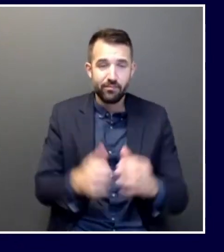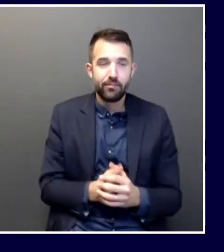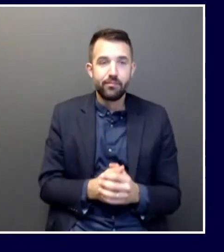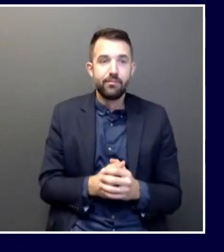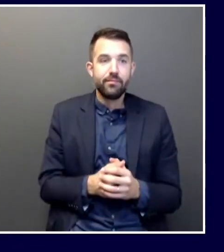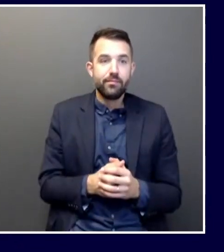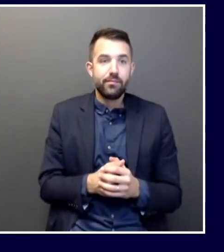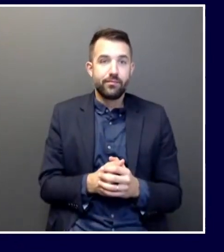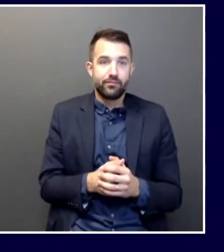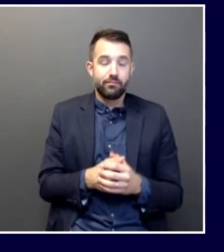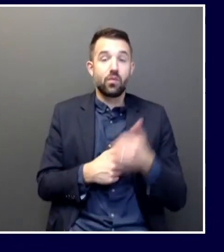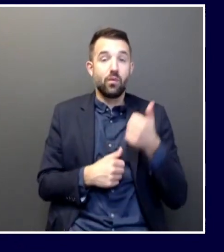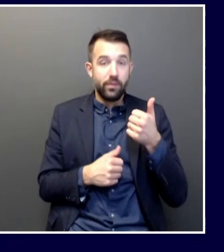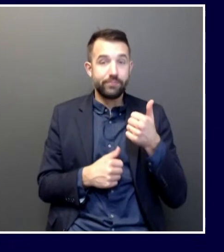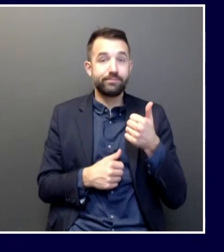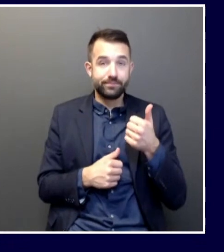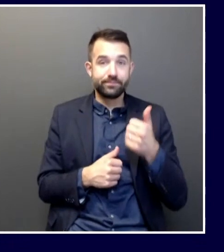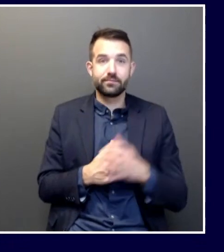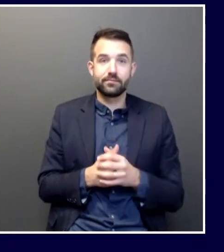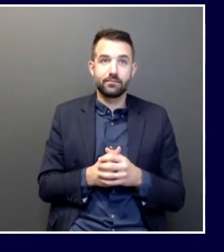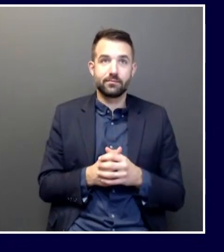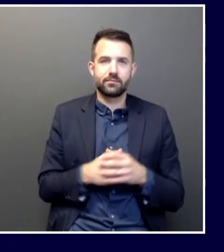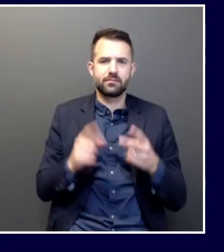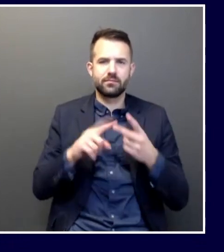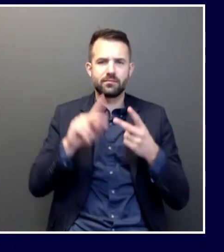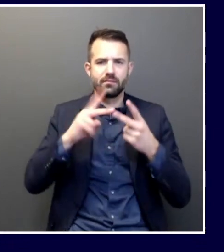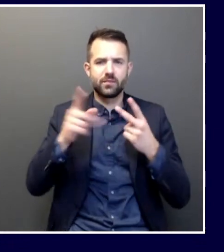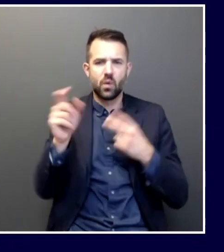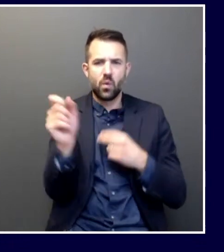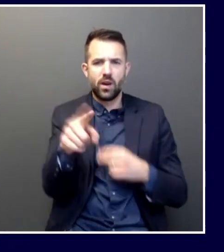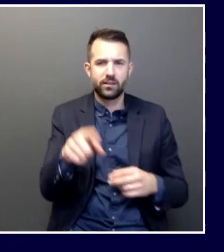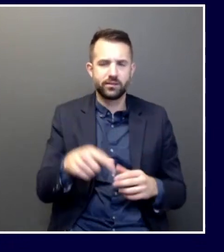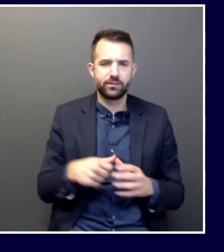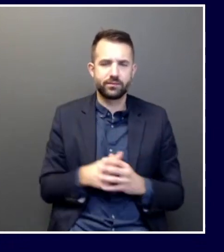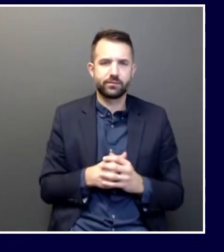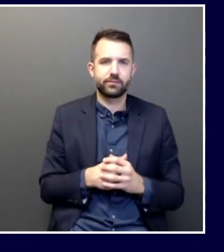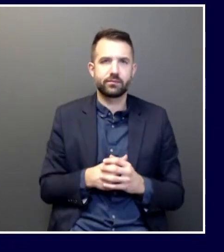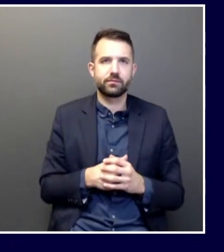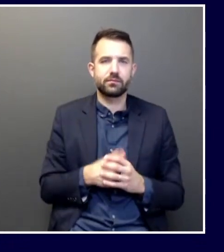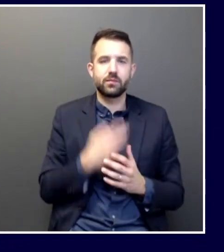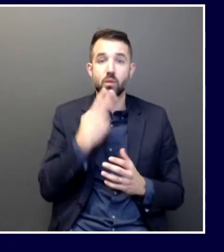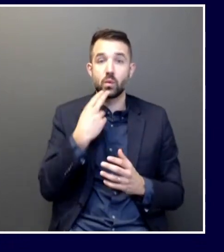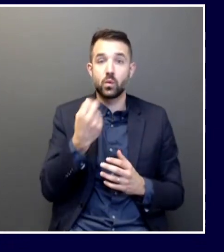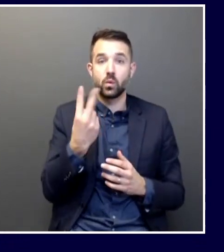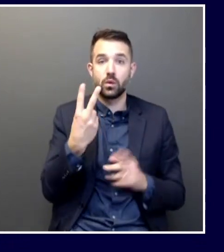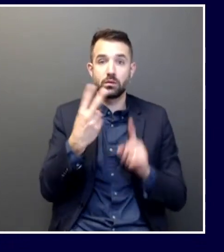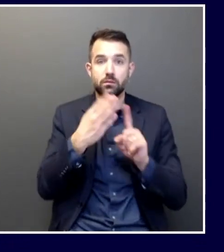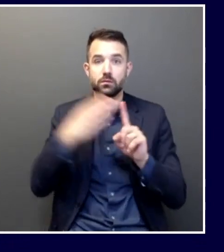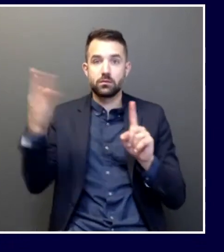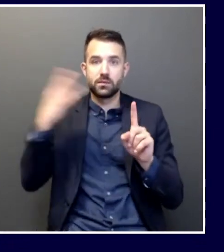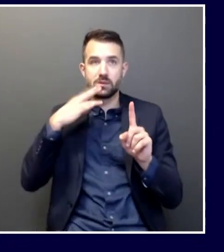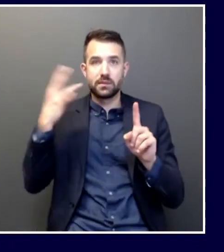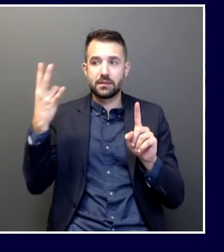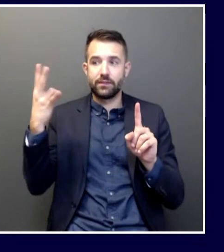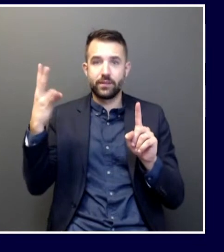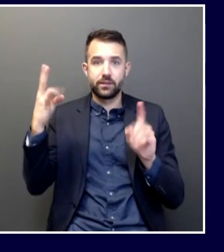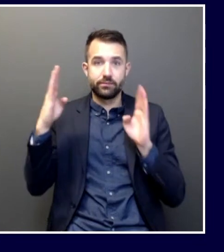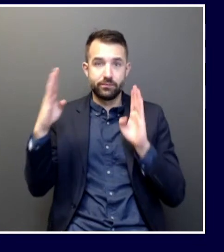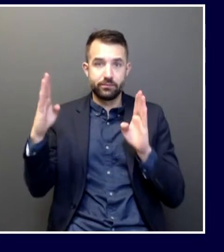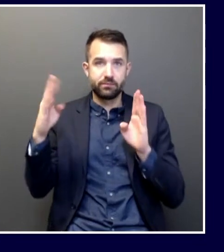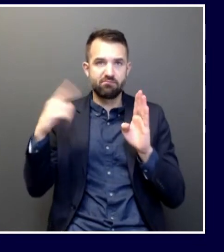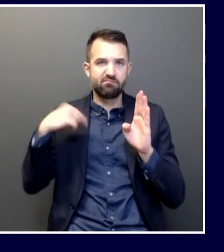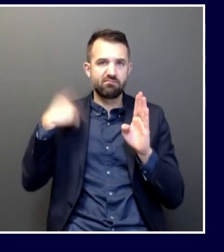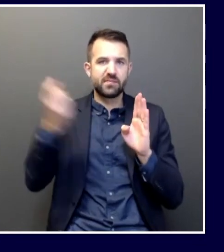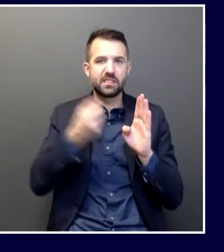Great, thank you both. And my second question was, how do the efforts to vaccinate 12 to 17-year-olds in the past several months